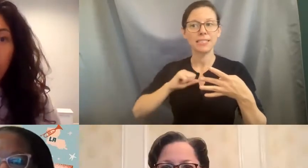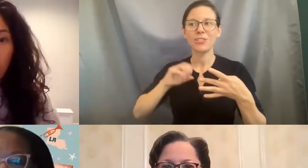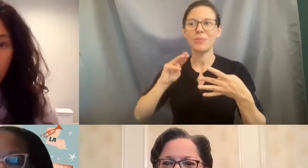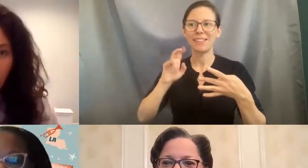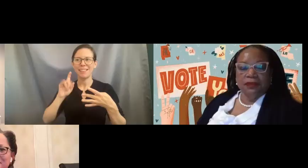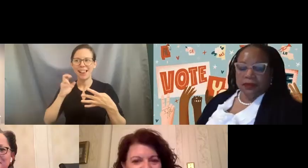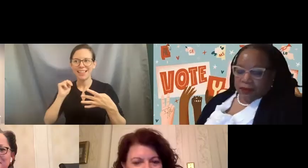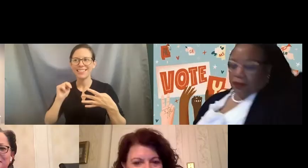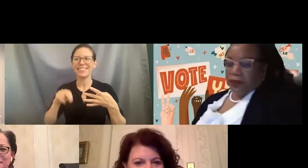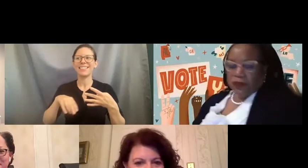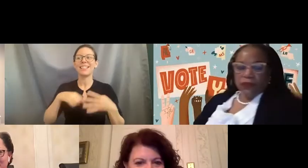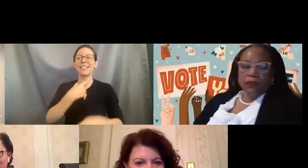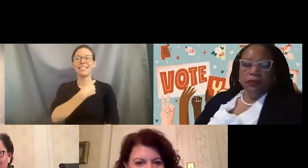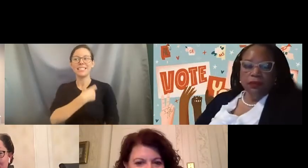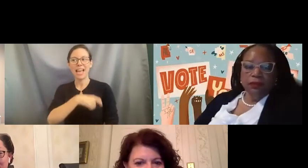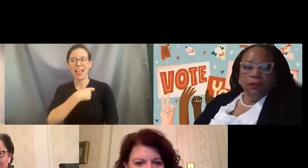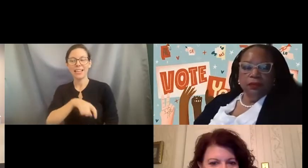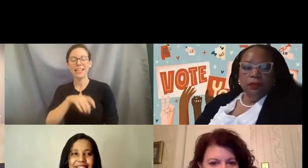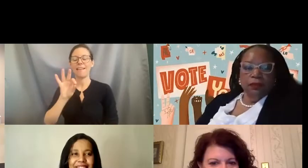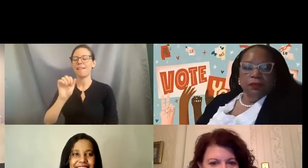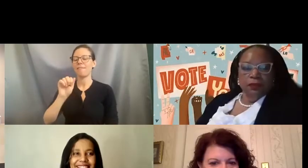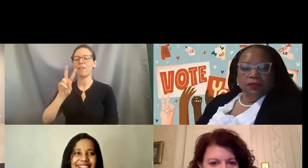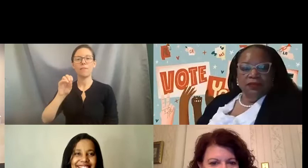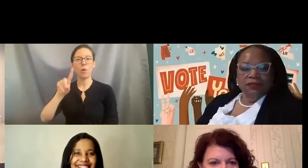Thank you so much for joining us tonight.